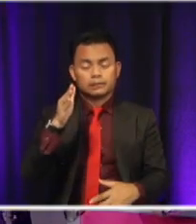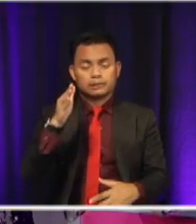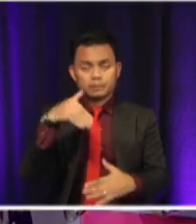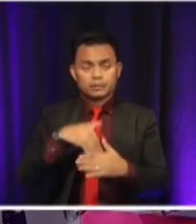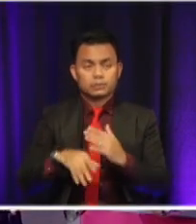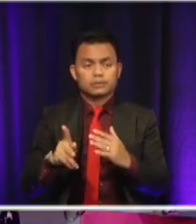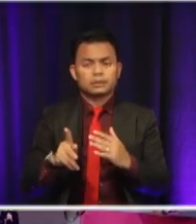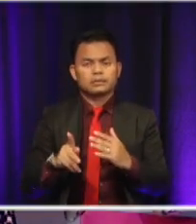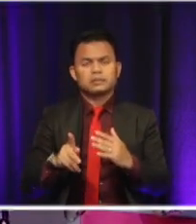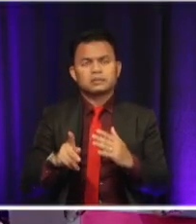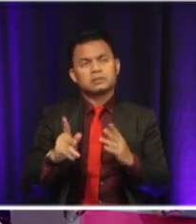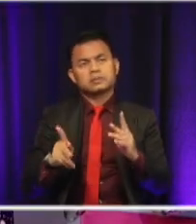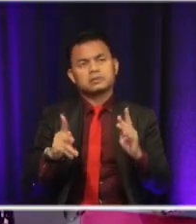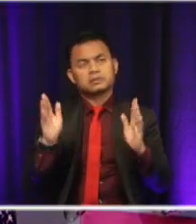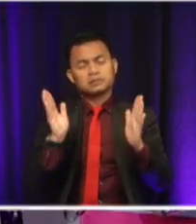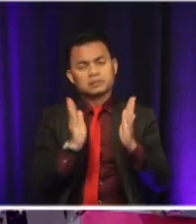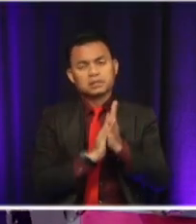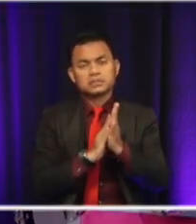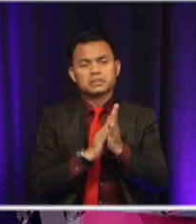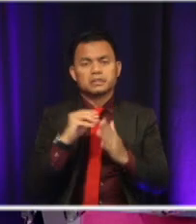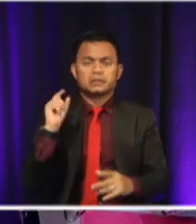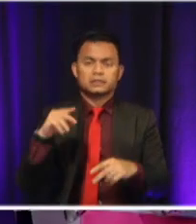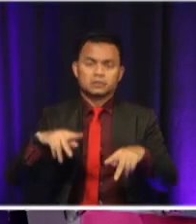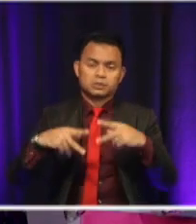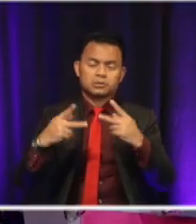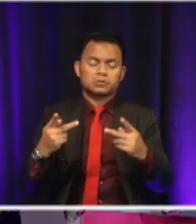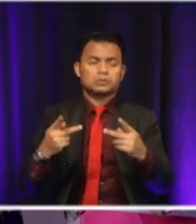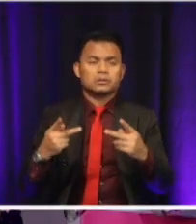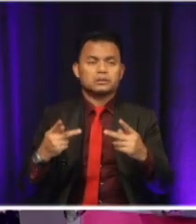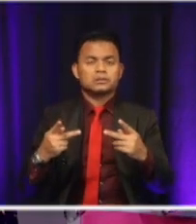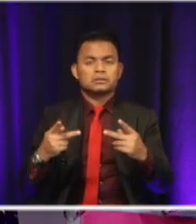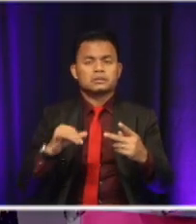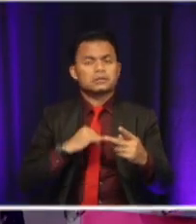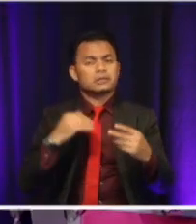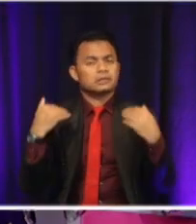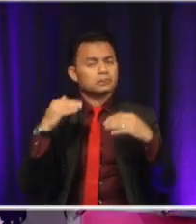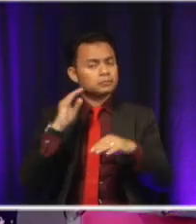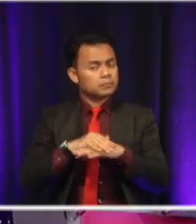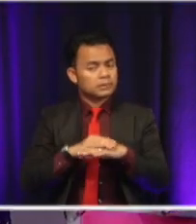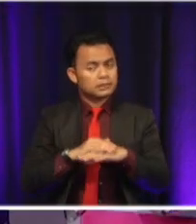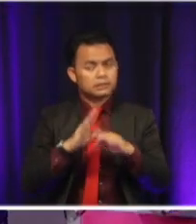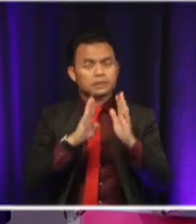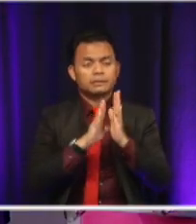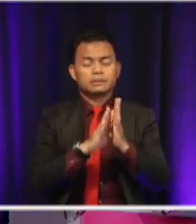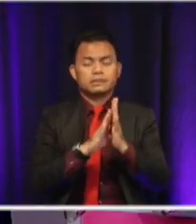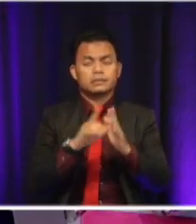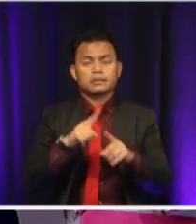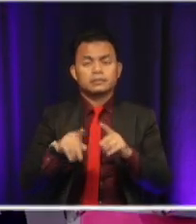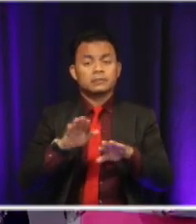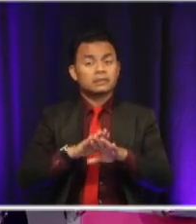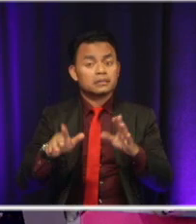answer, meaning I've already provided 15 different pieces of evidence, but there is no discussion